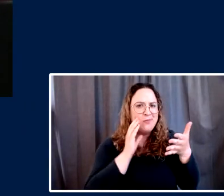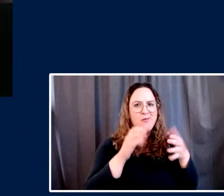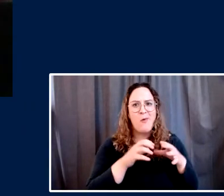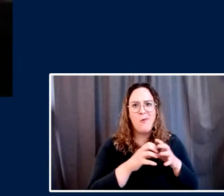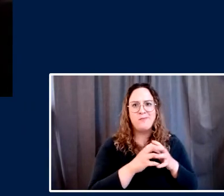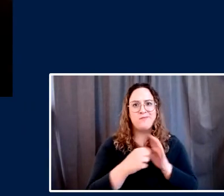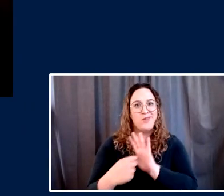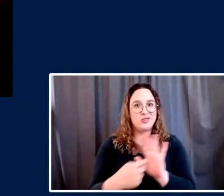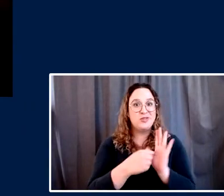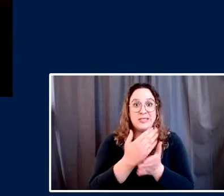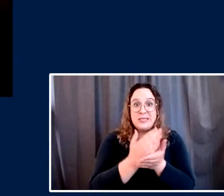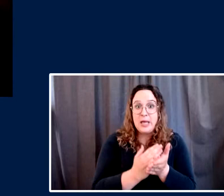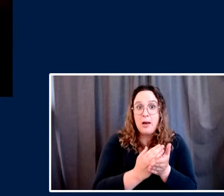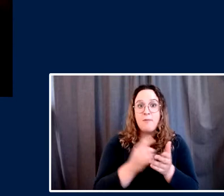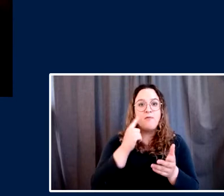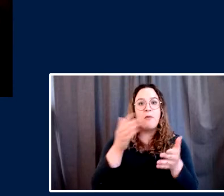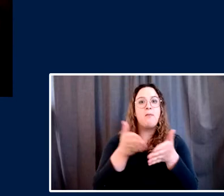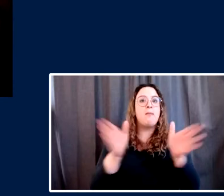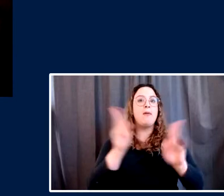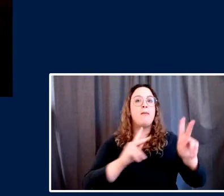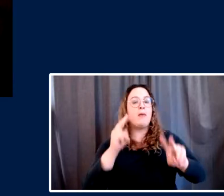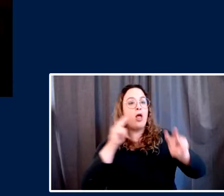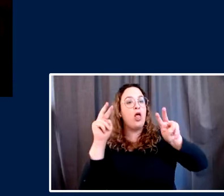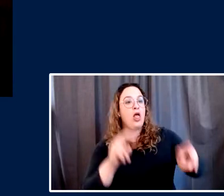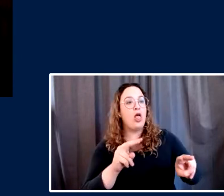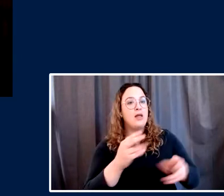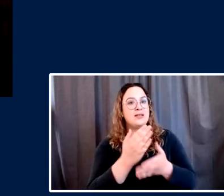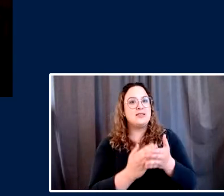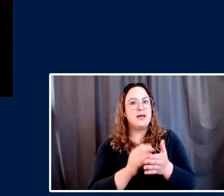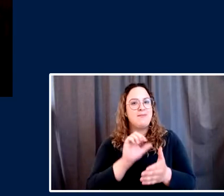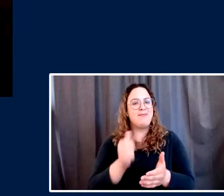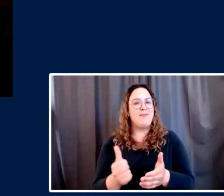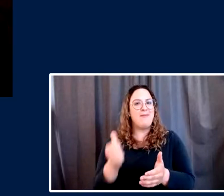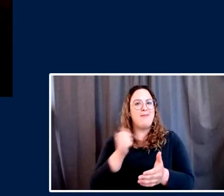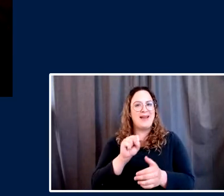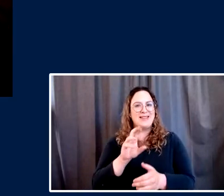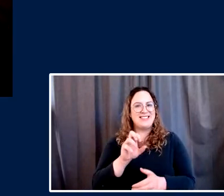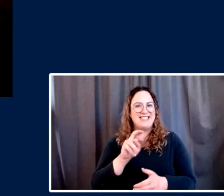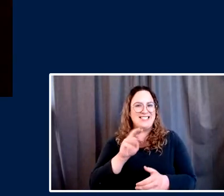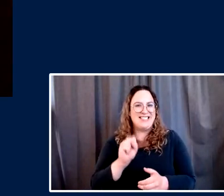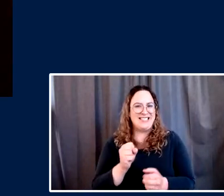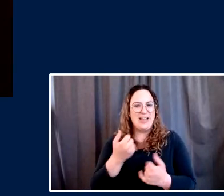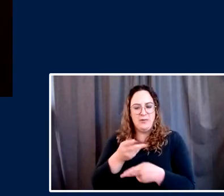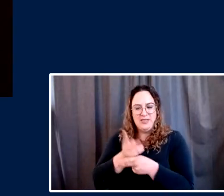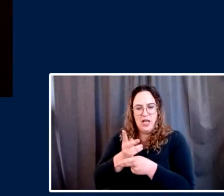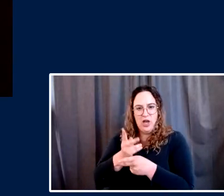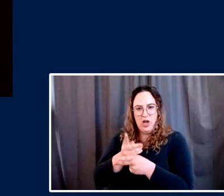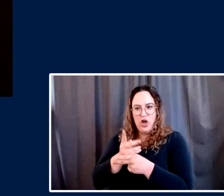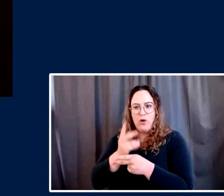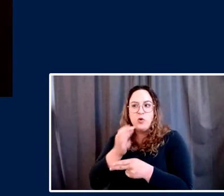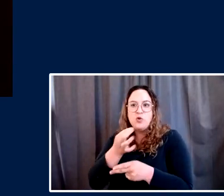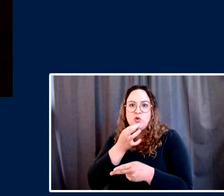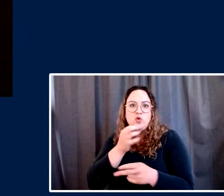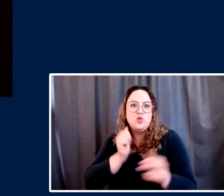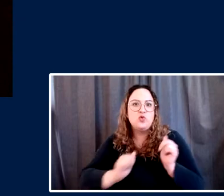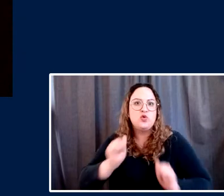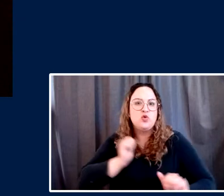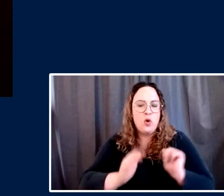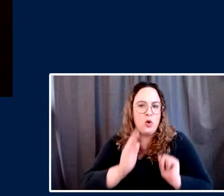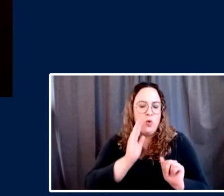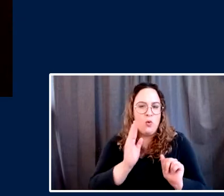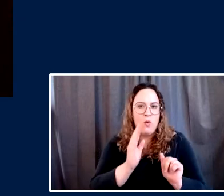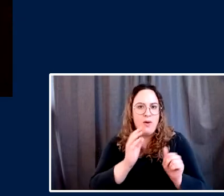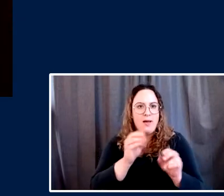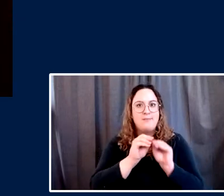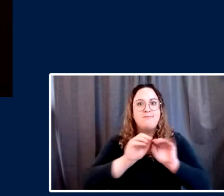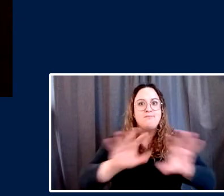public to enjoy, and some of them are behind the scenes, like the animals that we're taking care of for the upcoming Into the Deep show. That's really interesting.